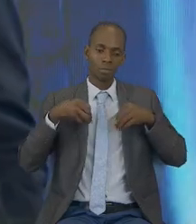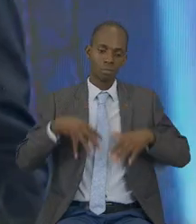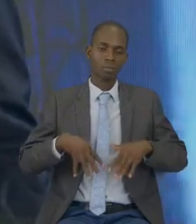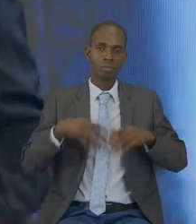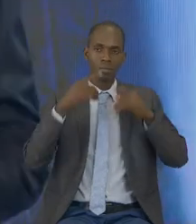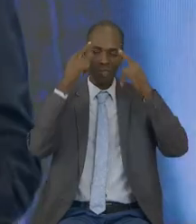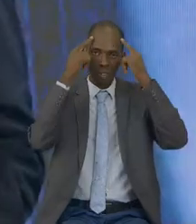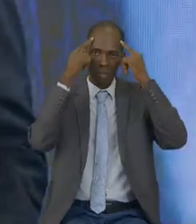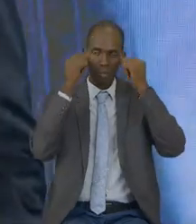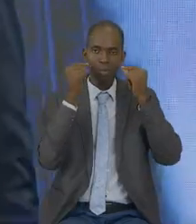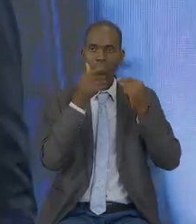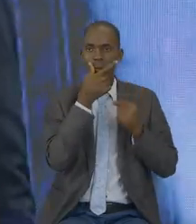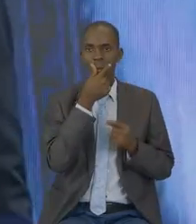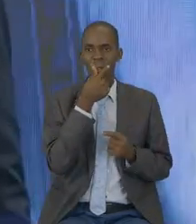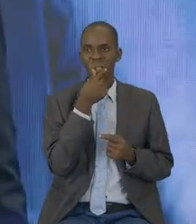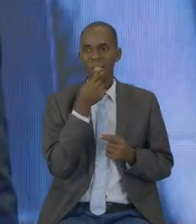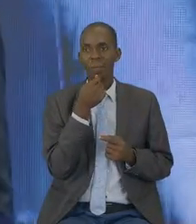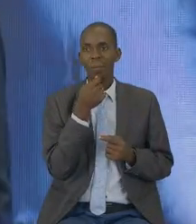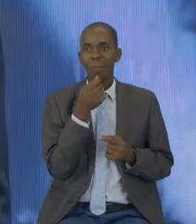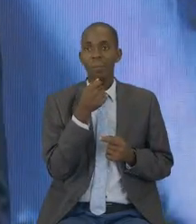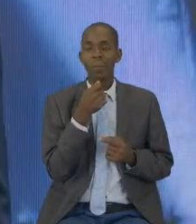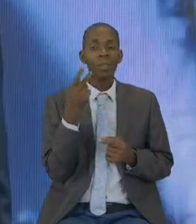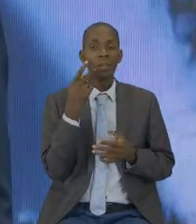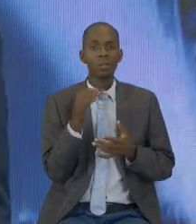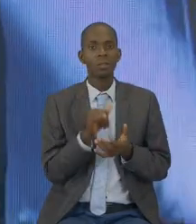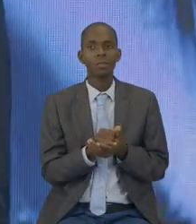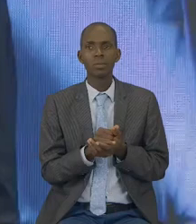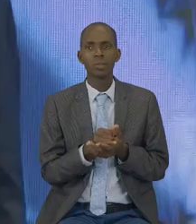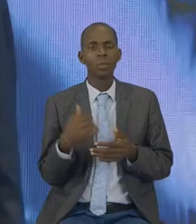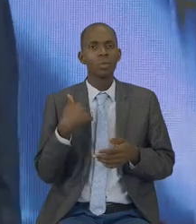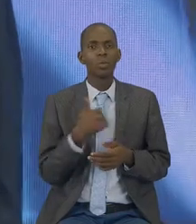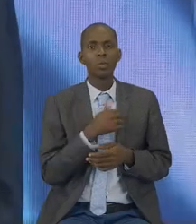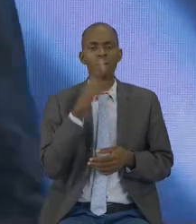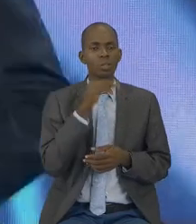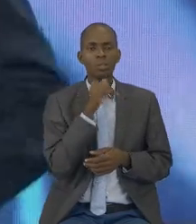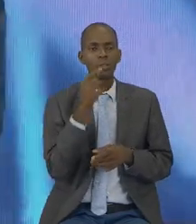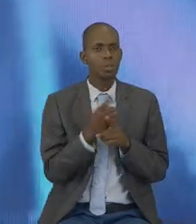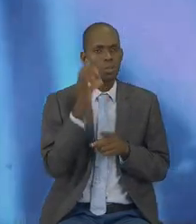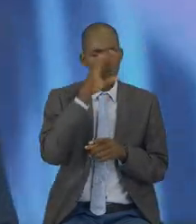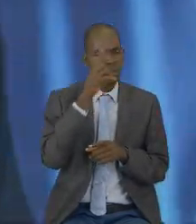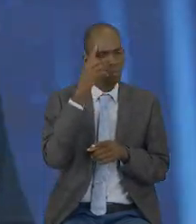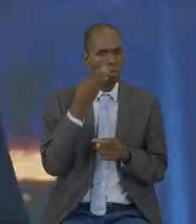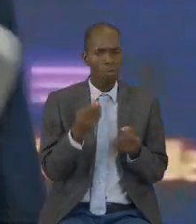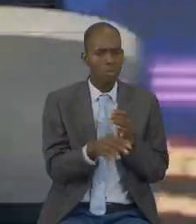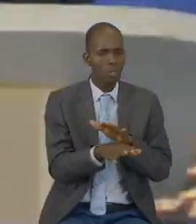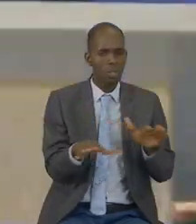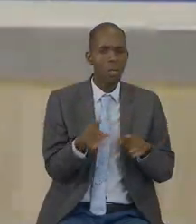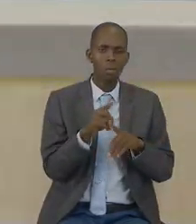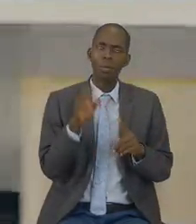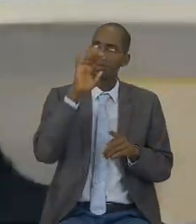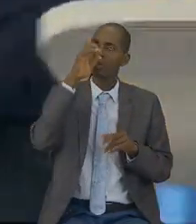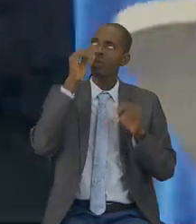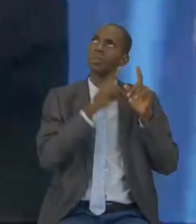Moses. He said, we're not just looking for land, we're looking for the Lord. We're not just looking for a